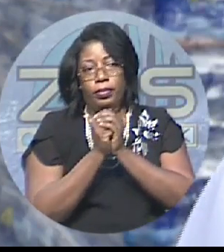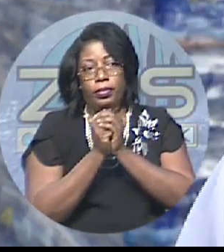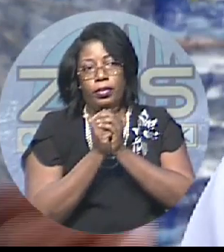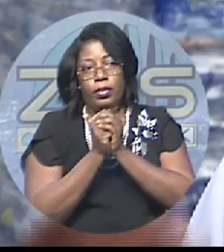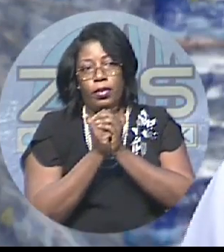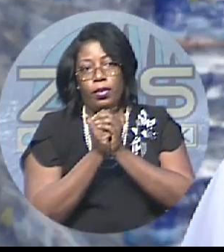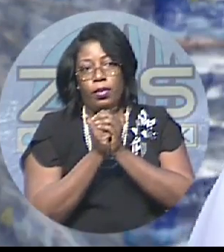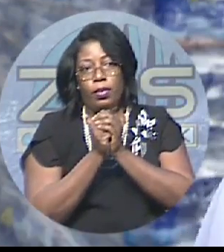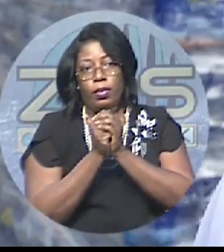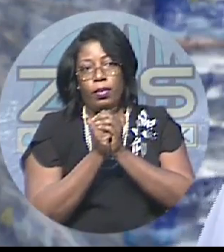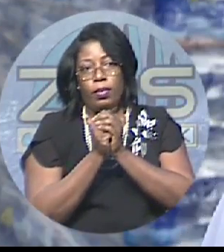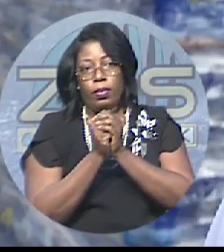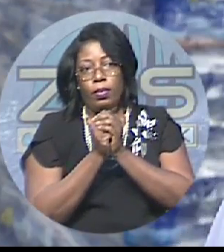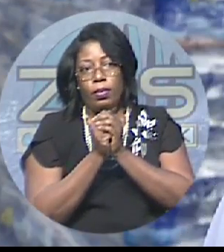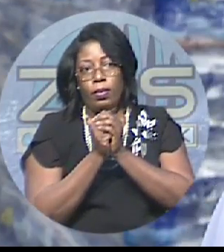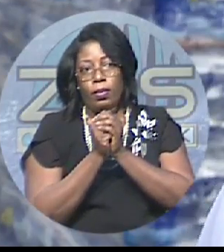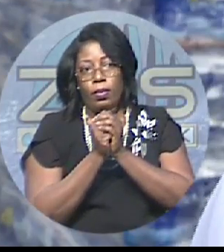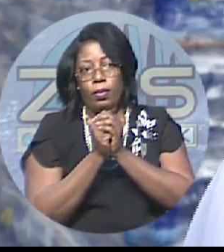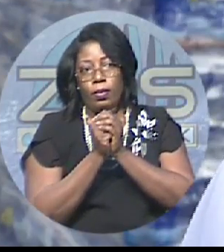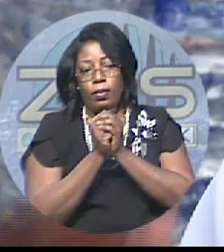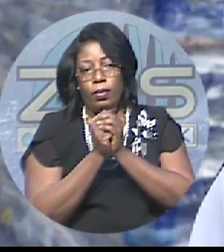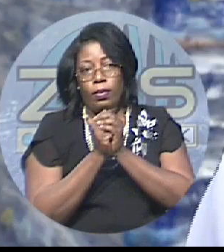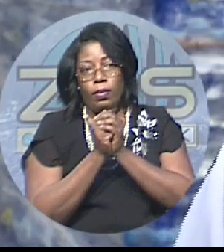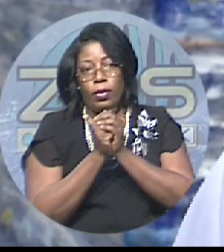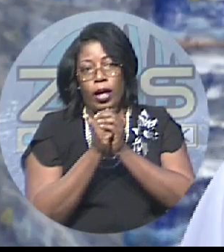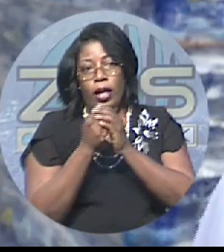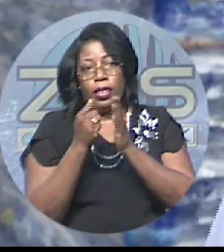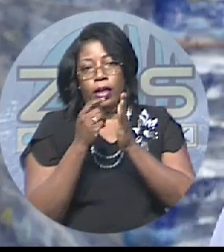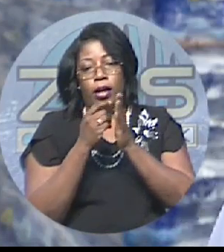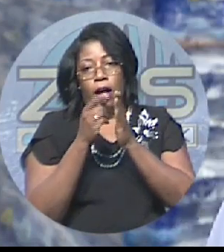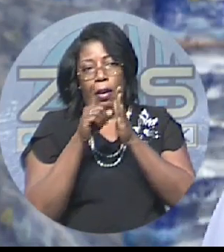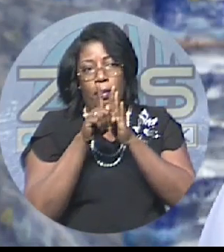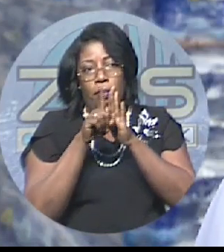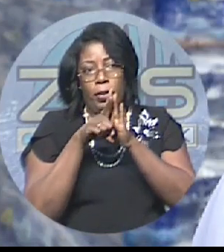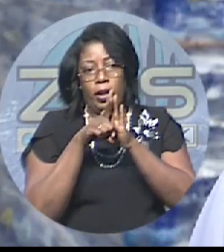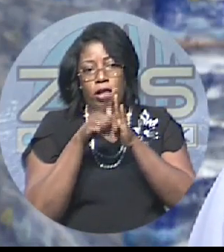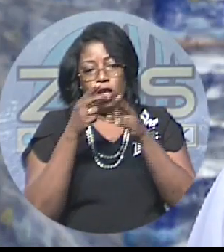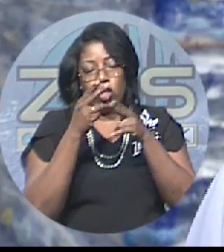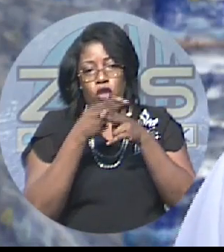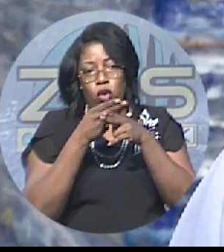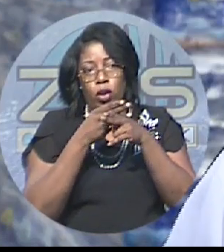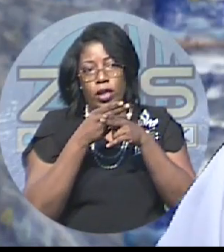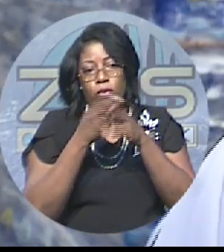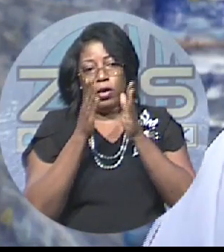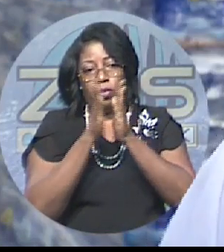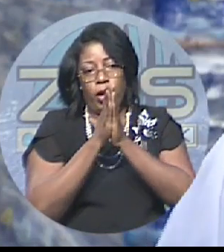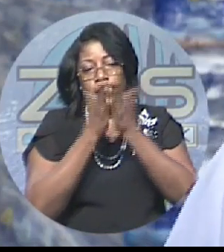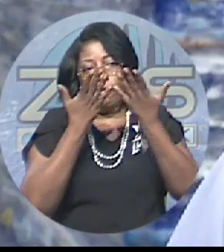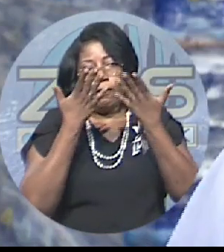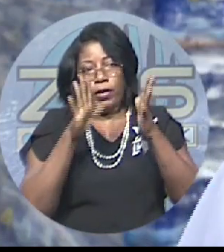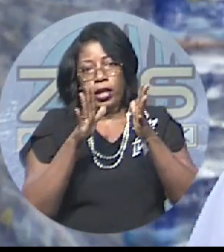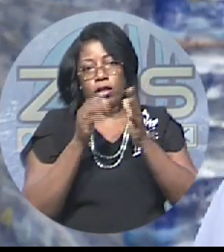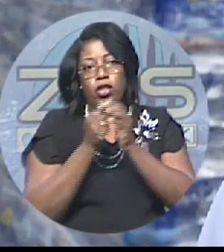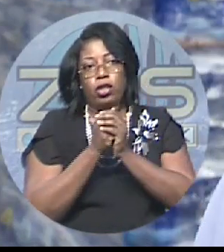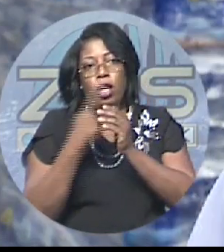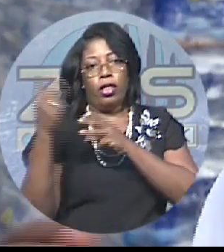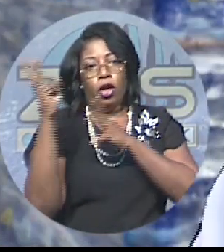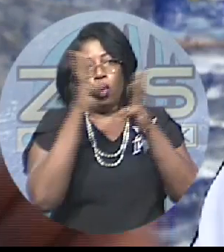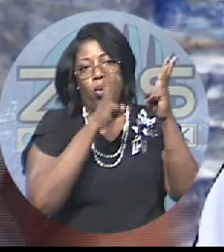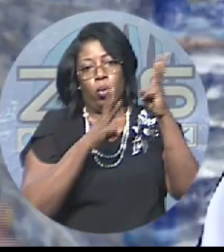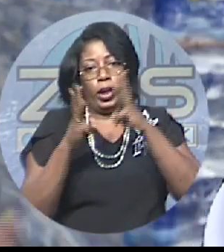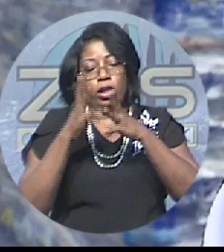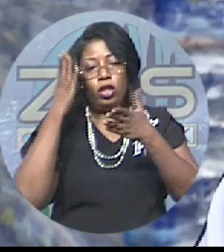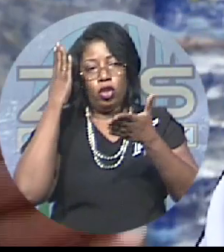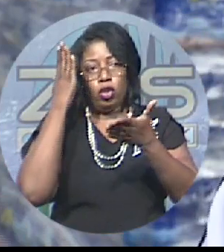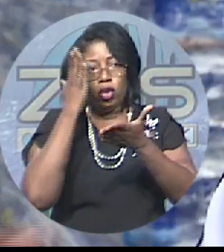Bahamas. And Brother Julian, between you and me, the minute that prayer was over, that wind ceased. Gave